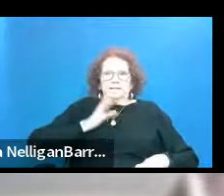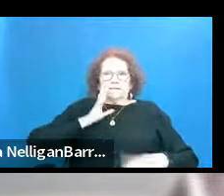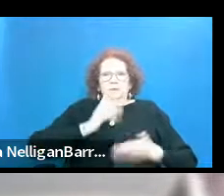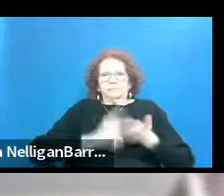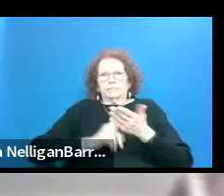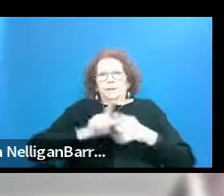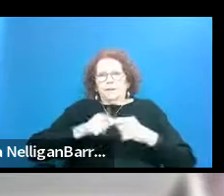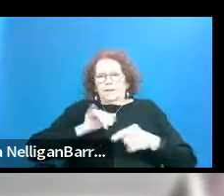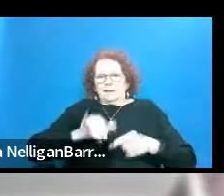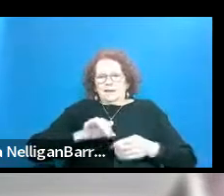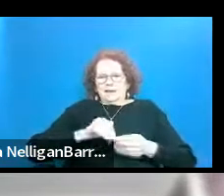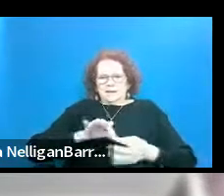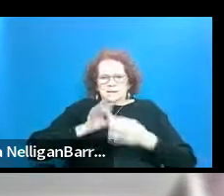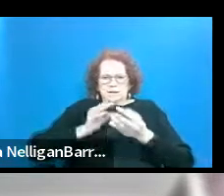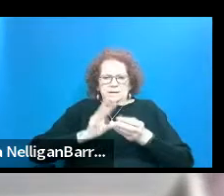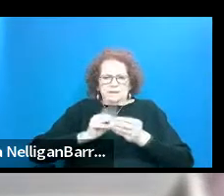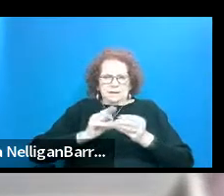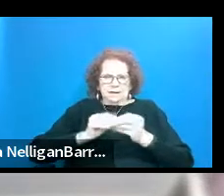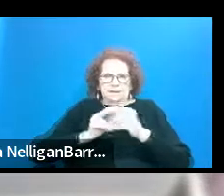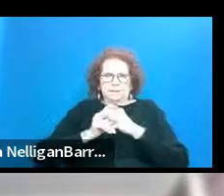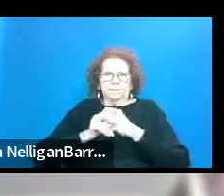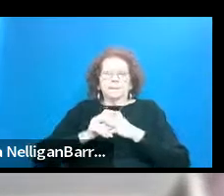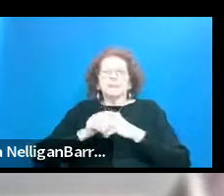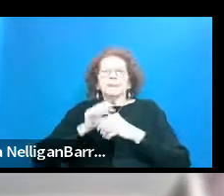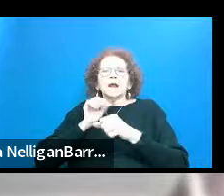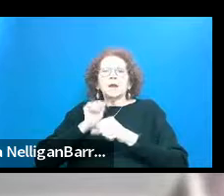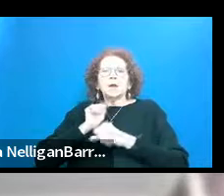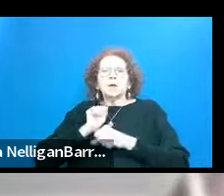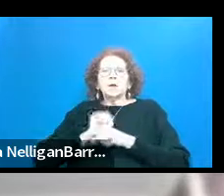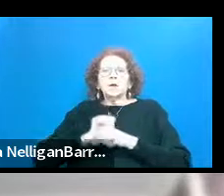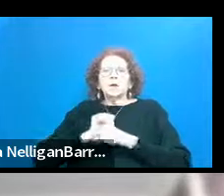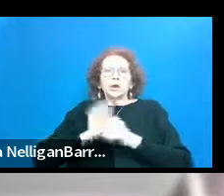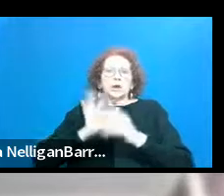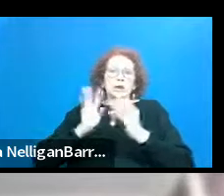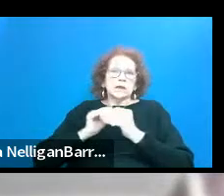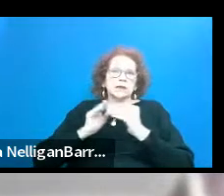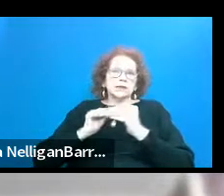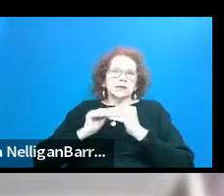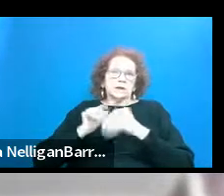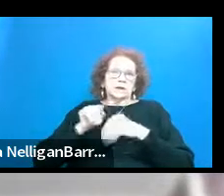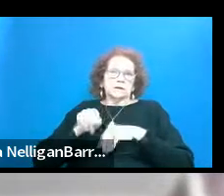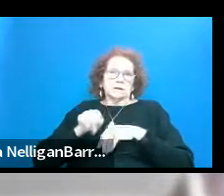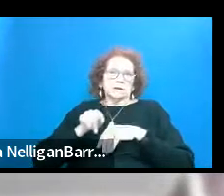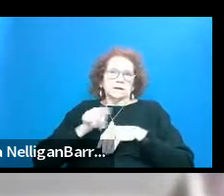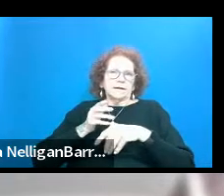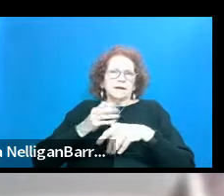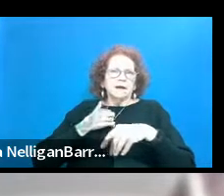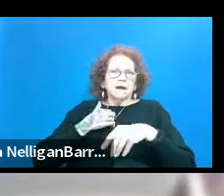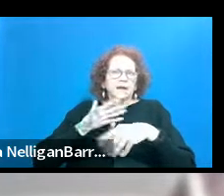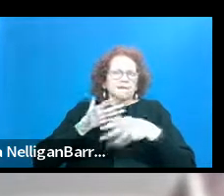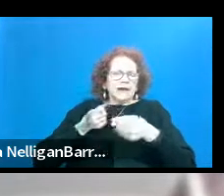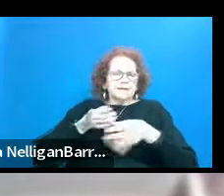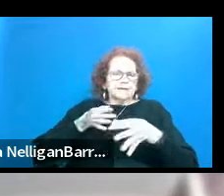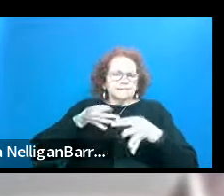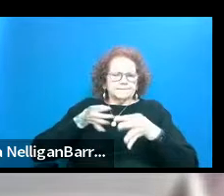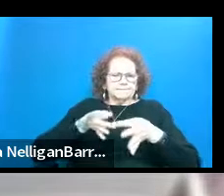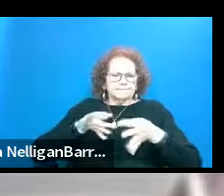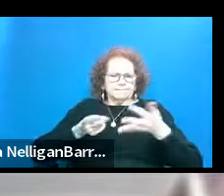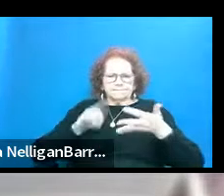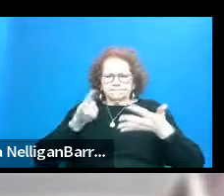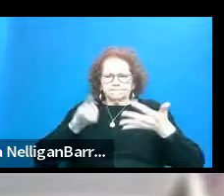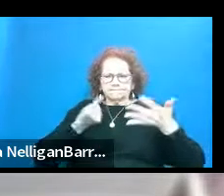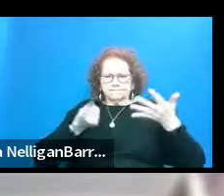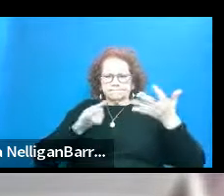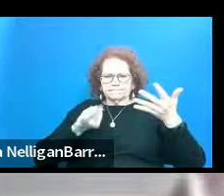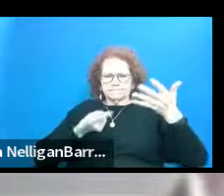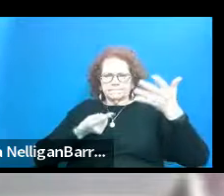Work sessions, really quick. We anticipate that we will have a work session with the state monitor for the